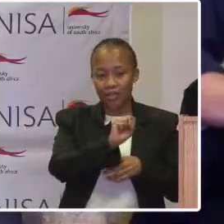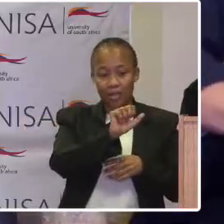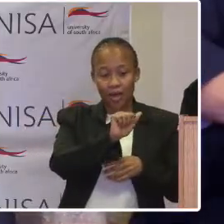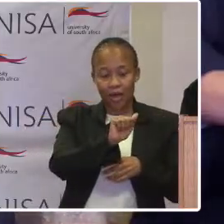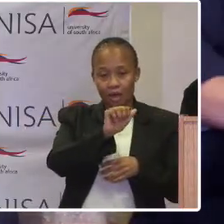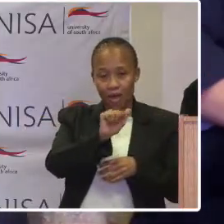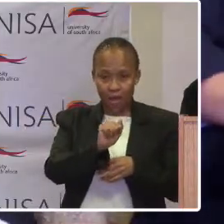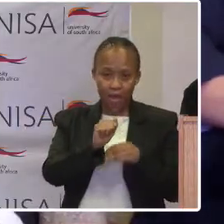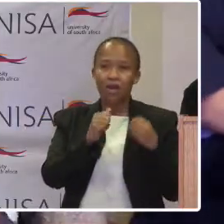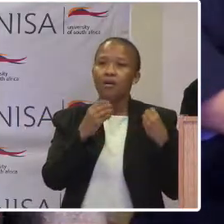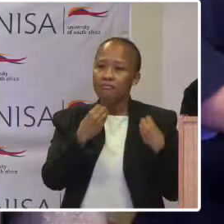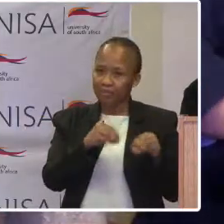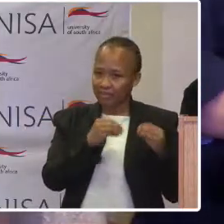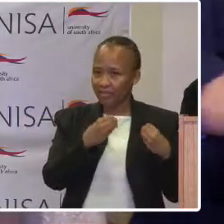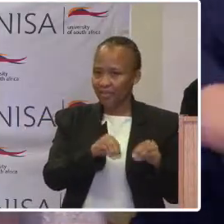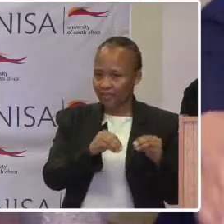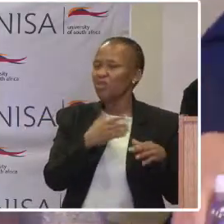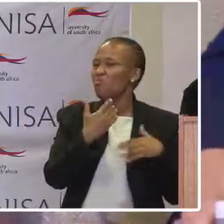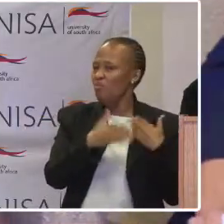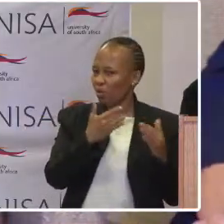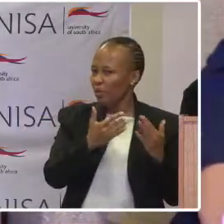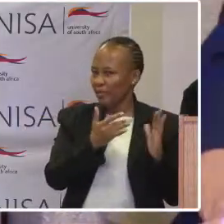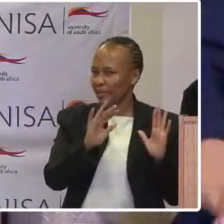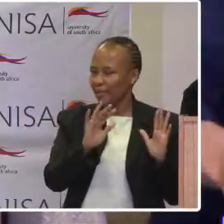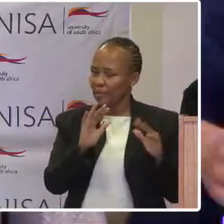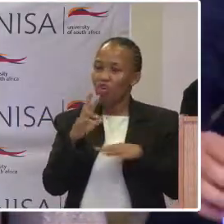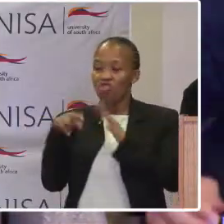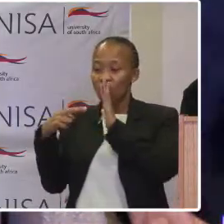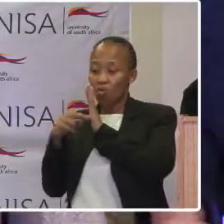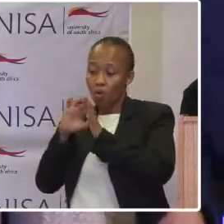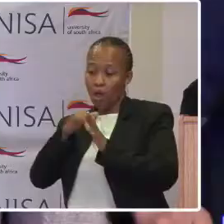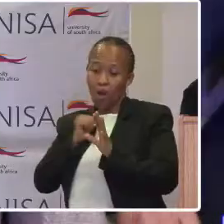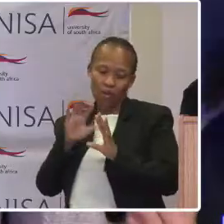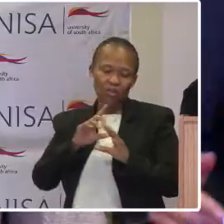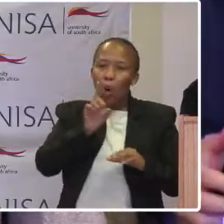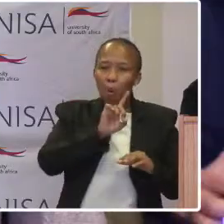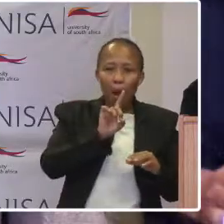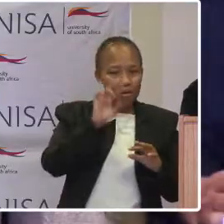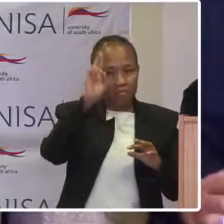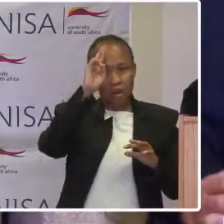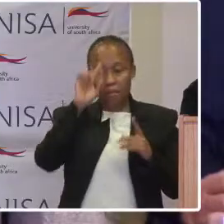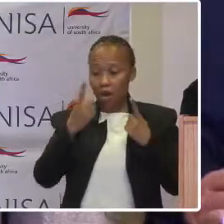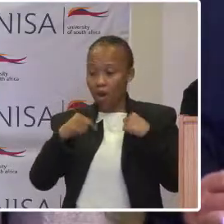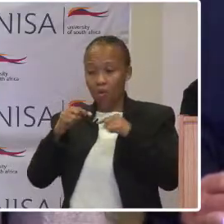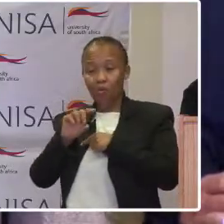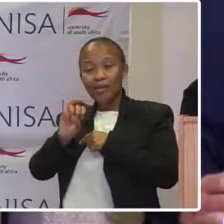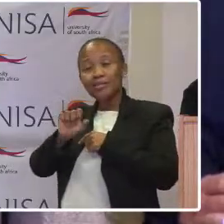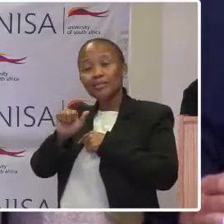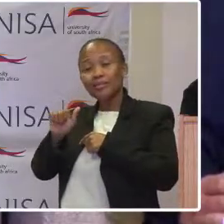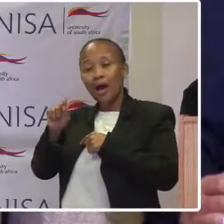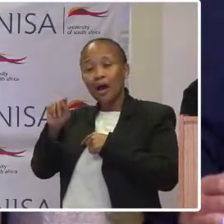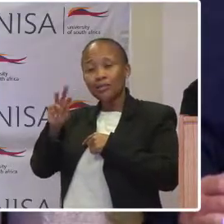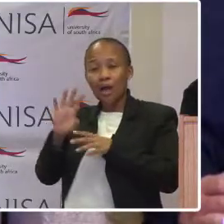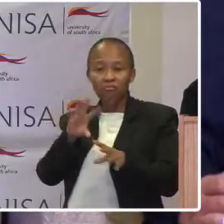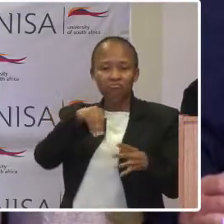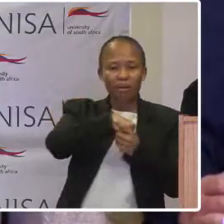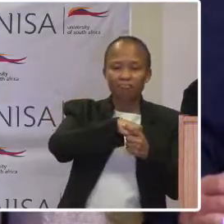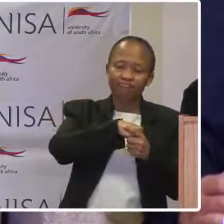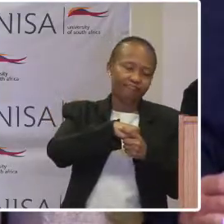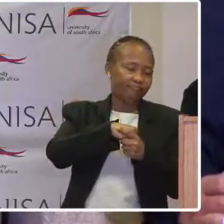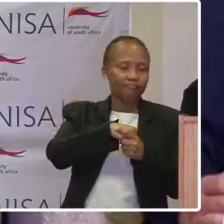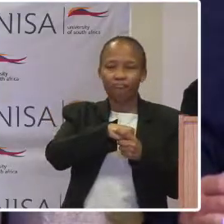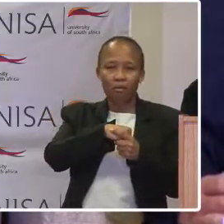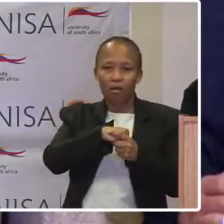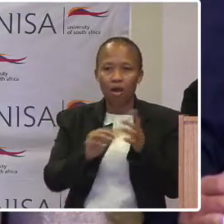rescue processes and so on. Remember, we are not involved there as SANTA. We are the